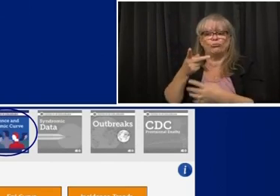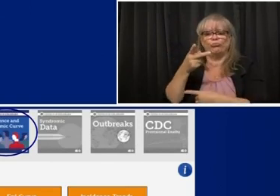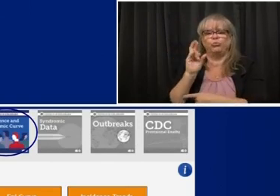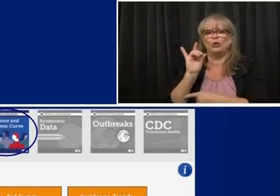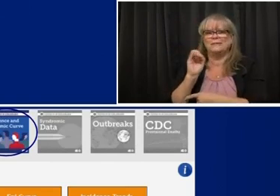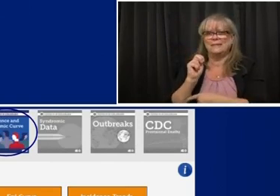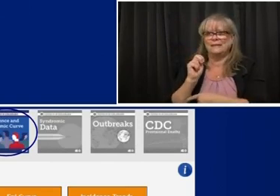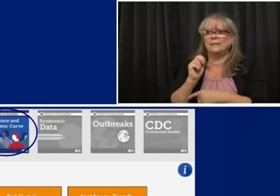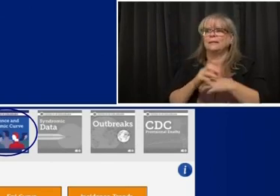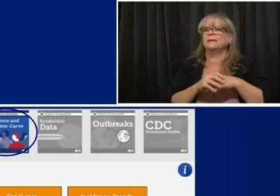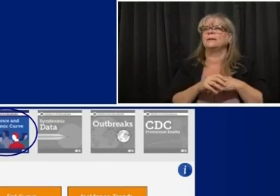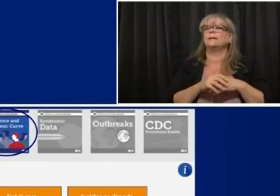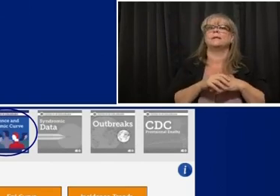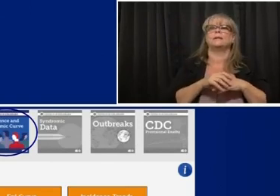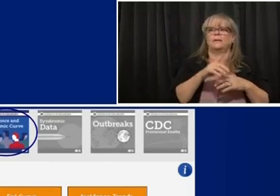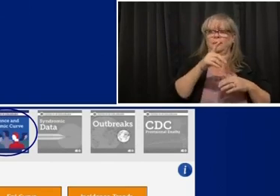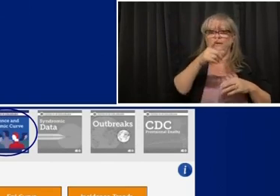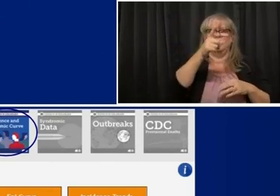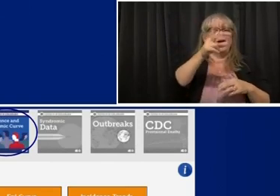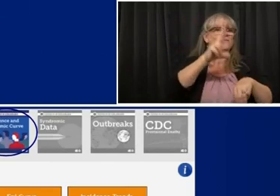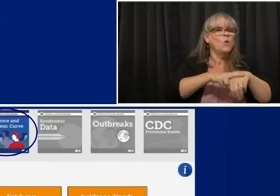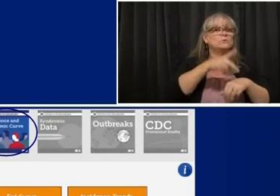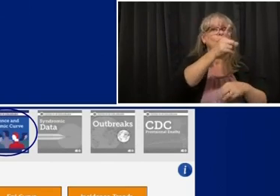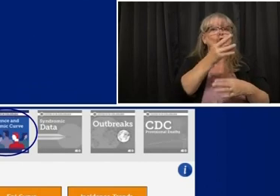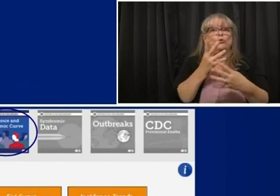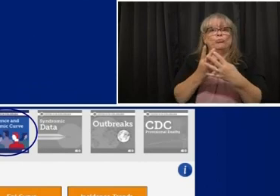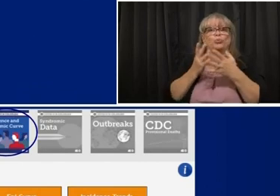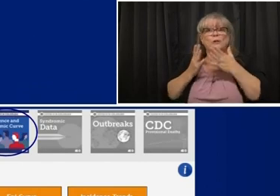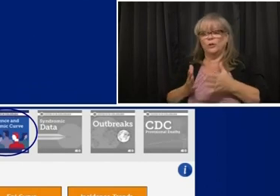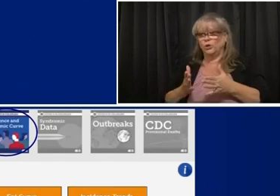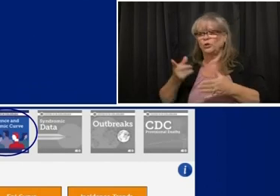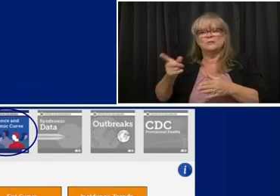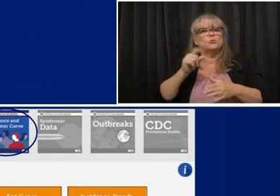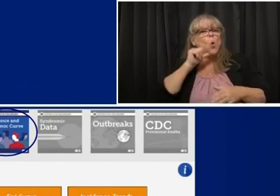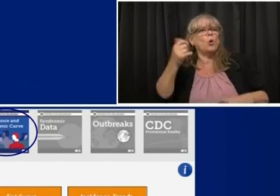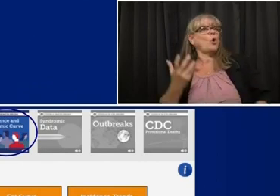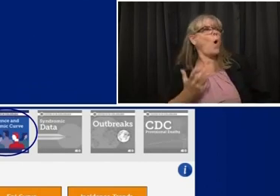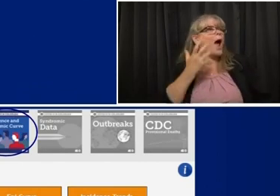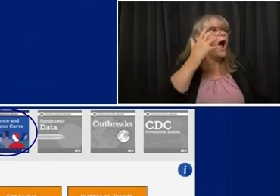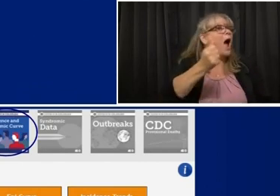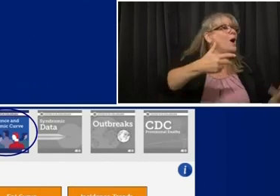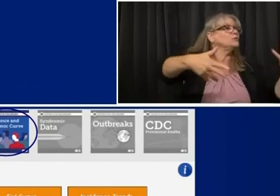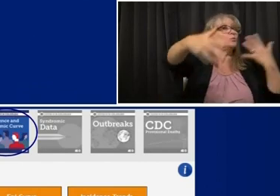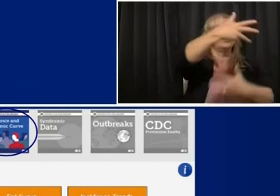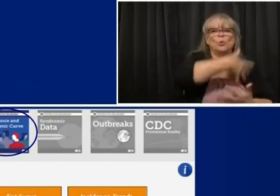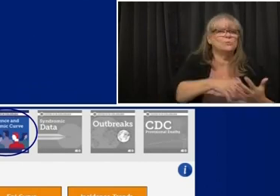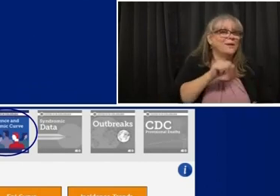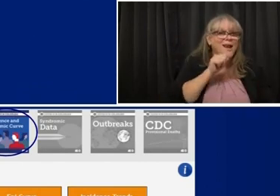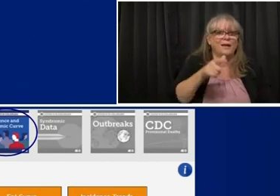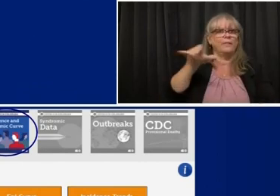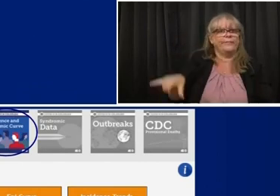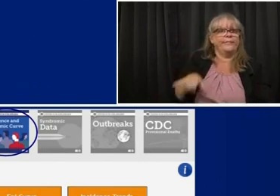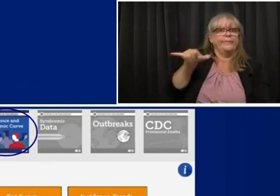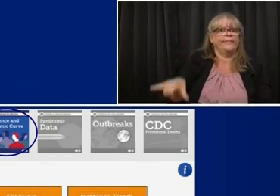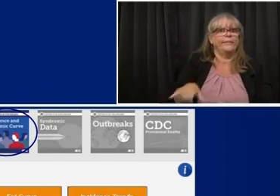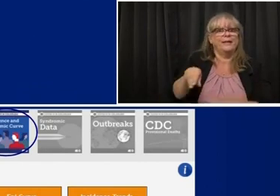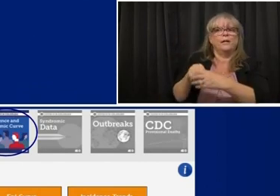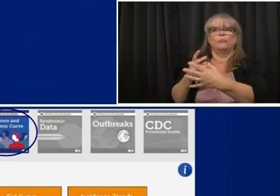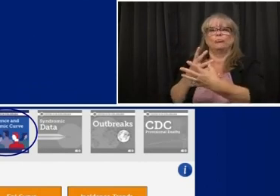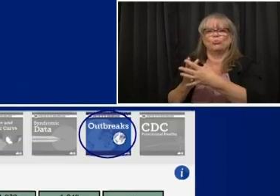to exclude those types of cases to really try and reflect the level of risk to individuals who might be visiting that